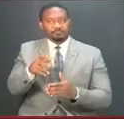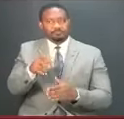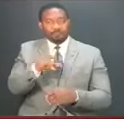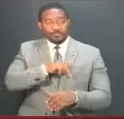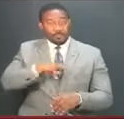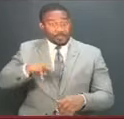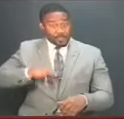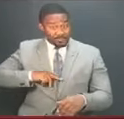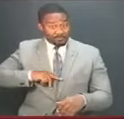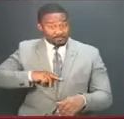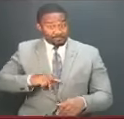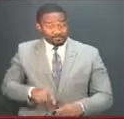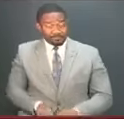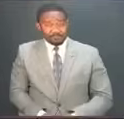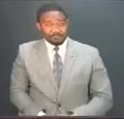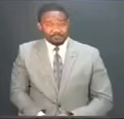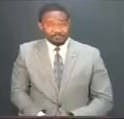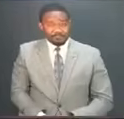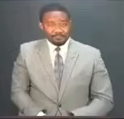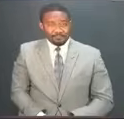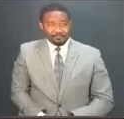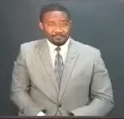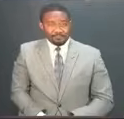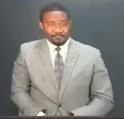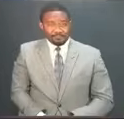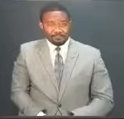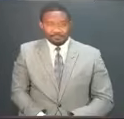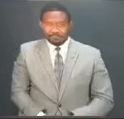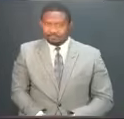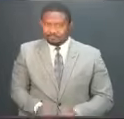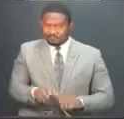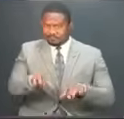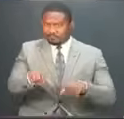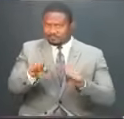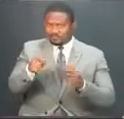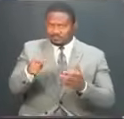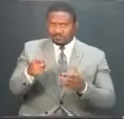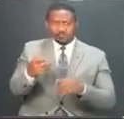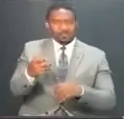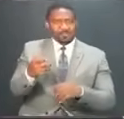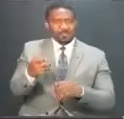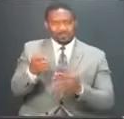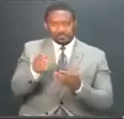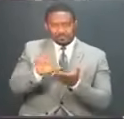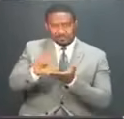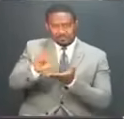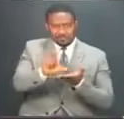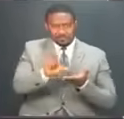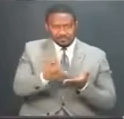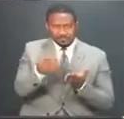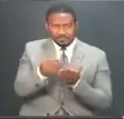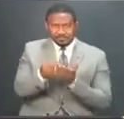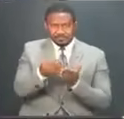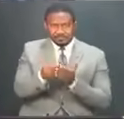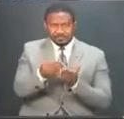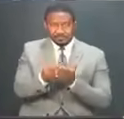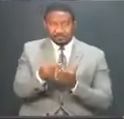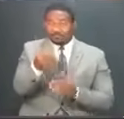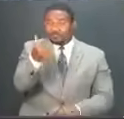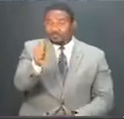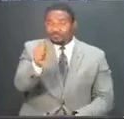No, this is Committee on Defense and Interior on the allocation of the sum of 10